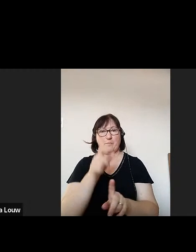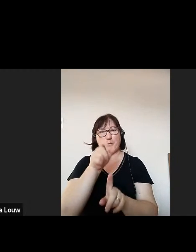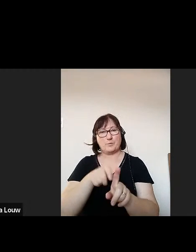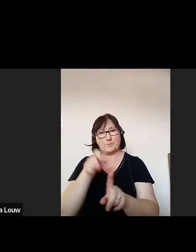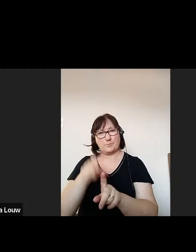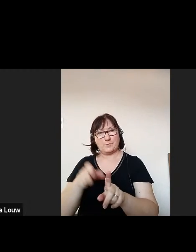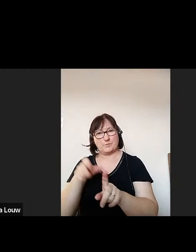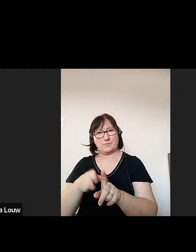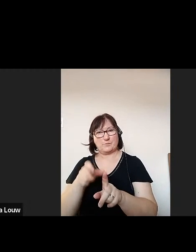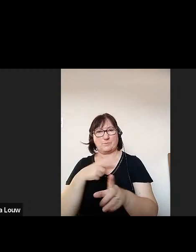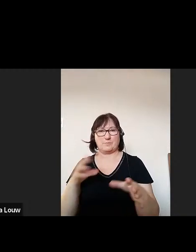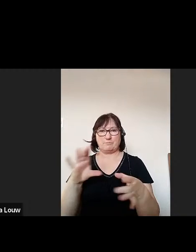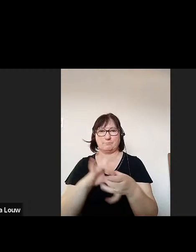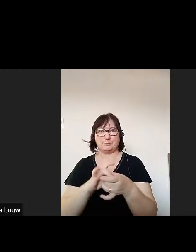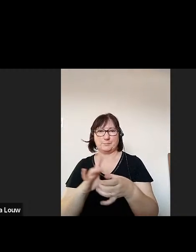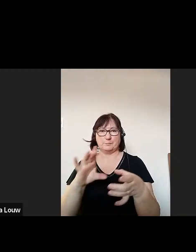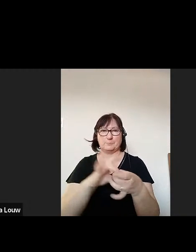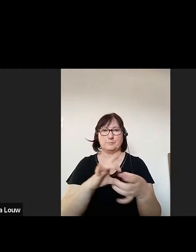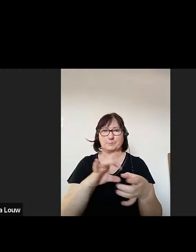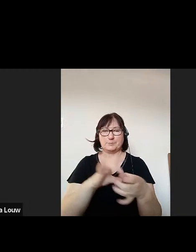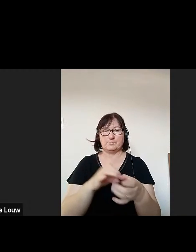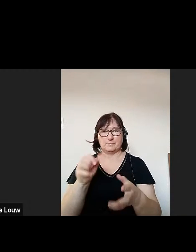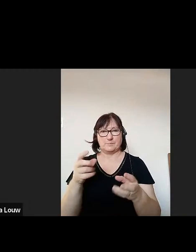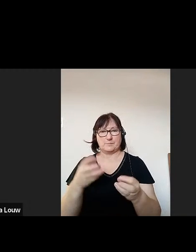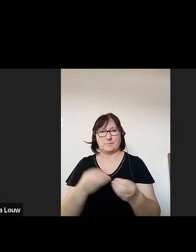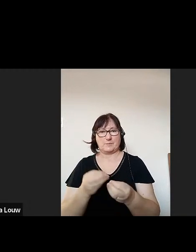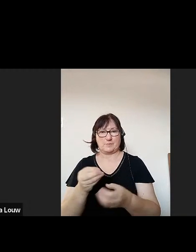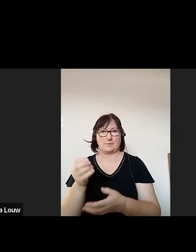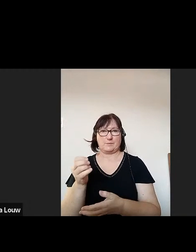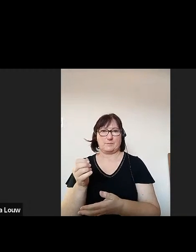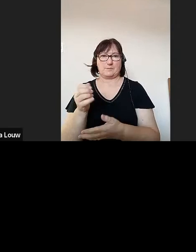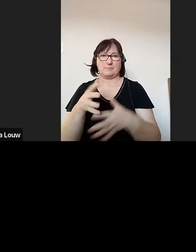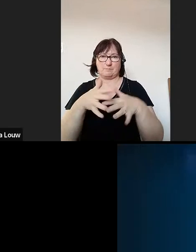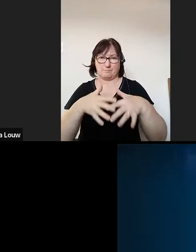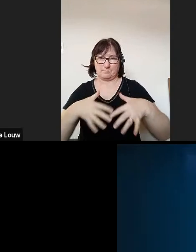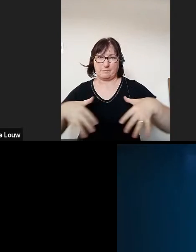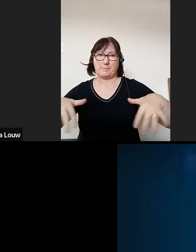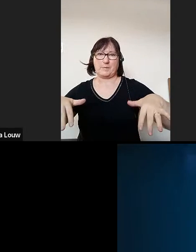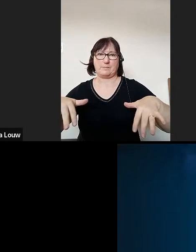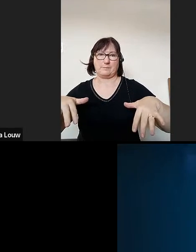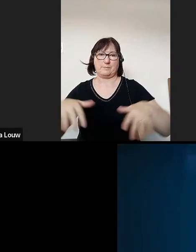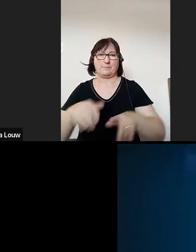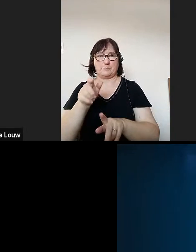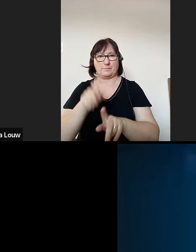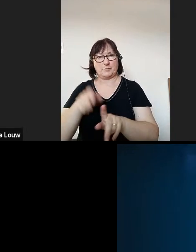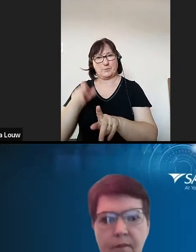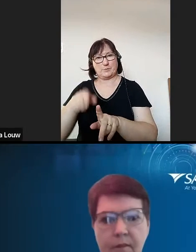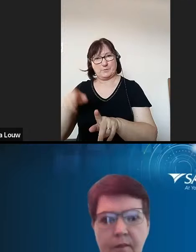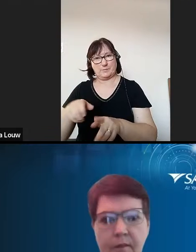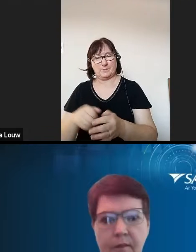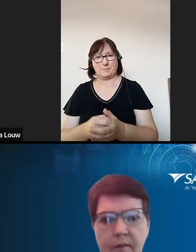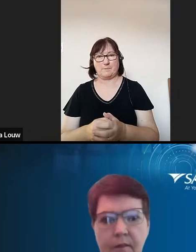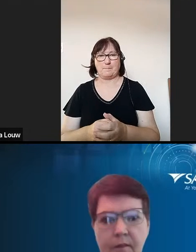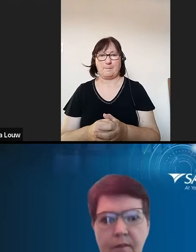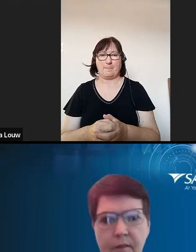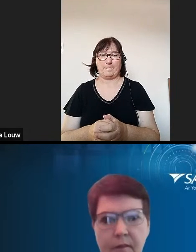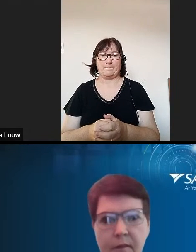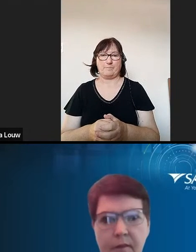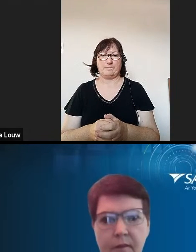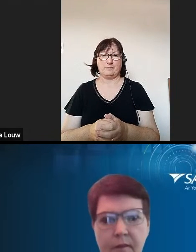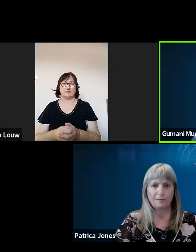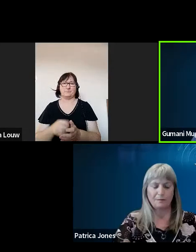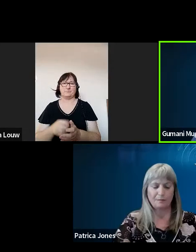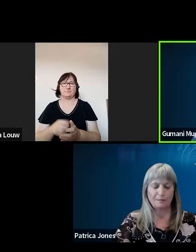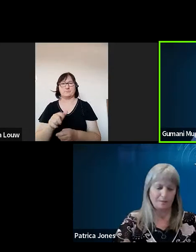from process, as well as Lerato Chibinyane. I will allow Lerato to give us an outline on some of